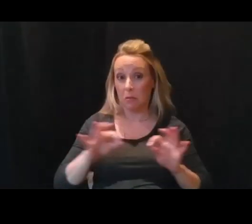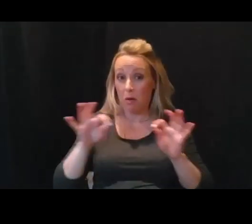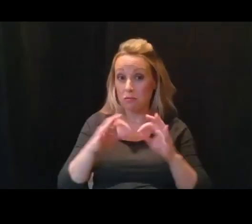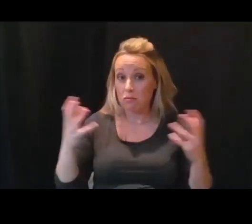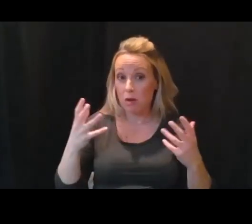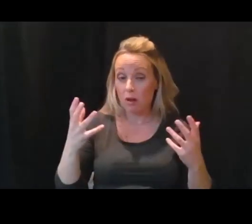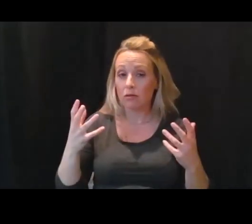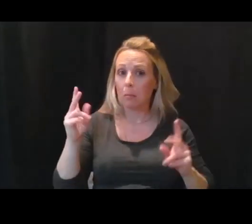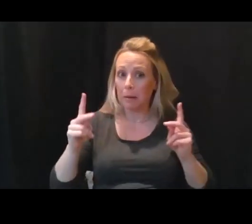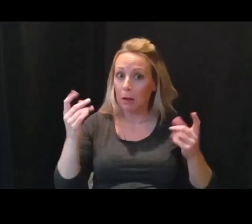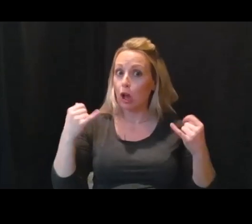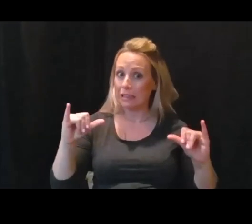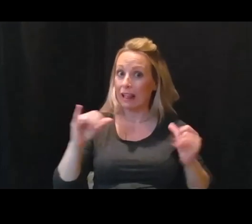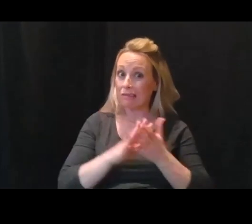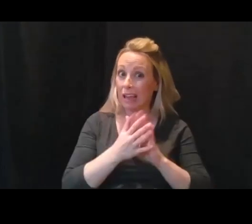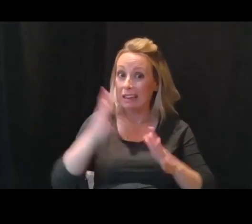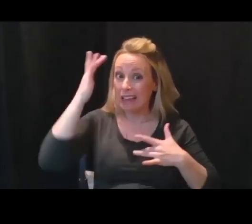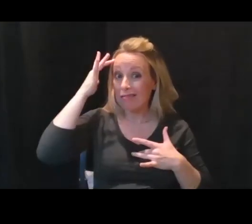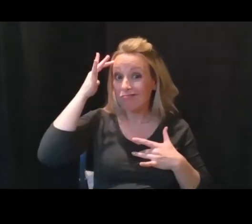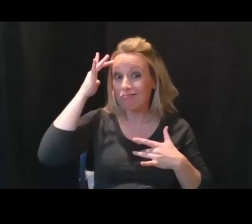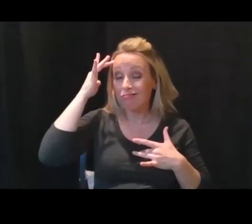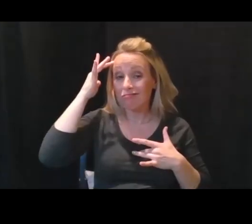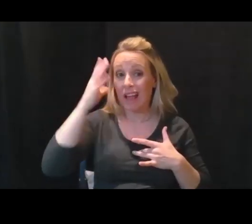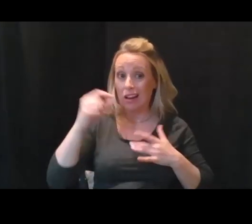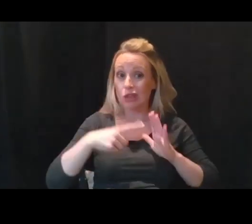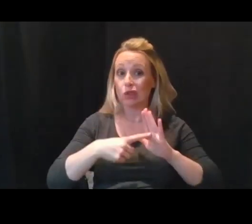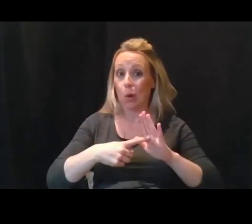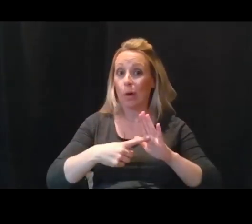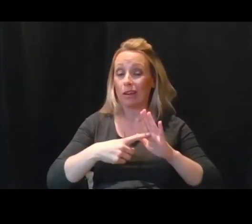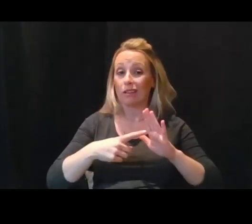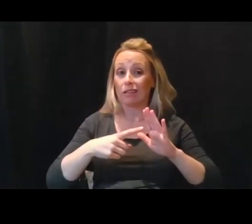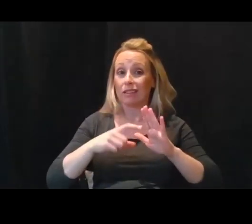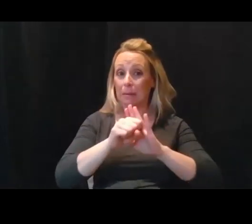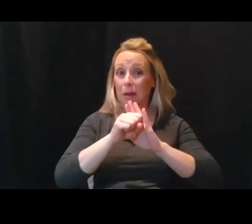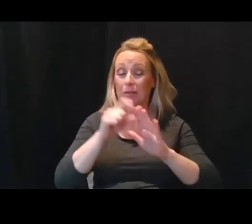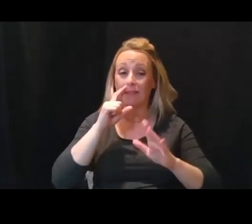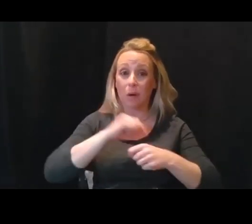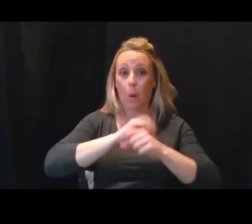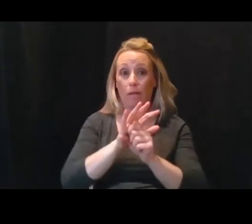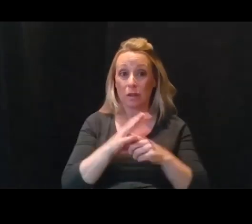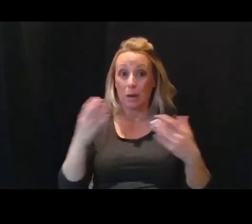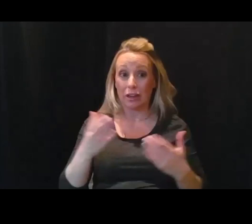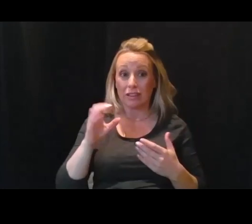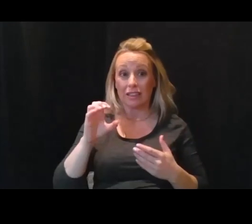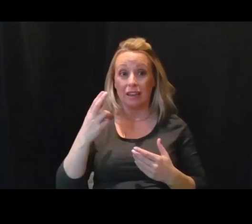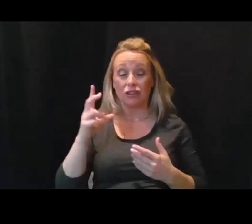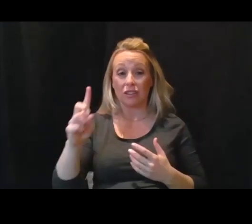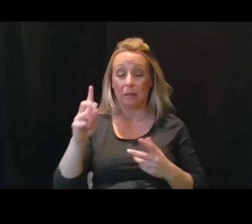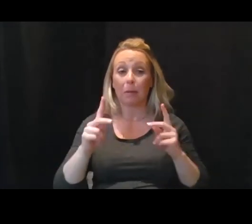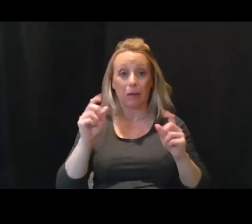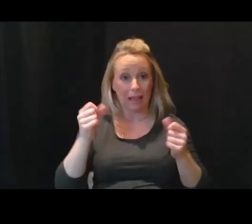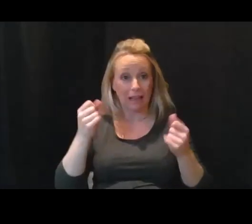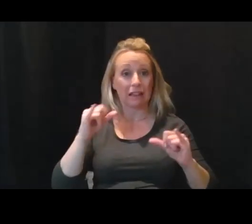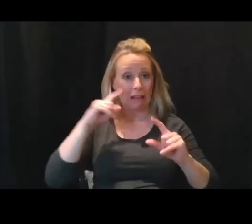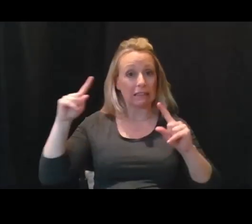people are still getting sick and displaying symptoms of COVID, and so here at CHC, people can still get tested. We're